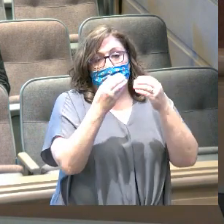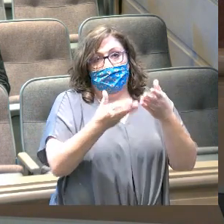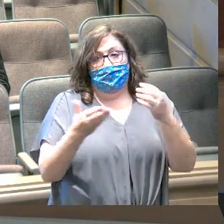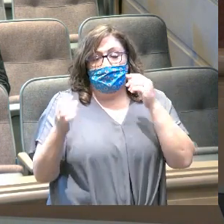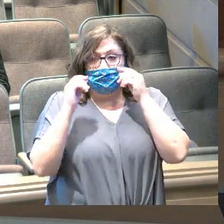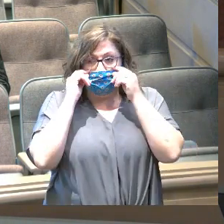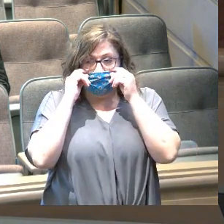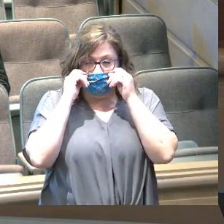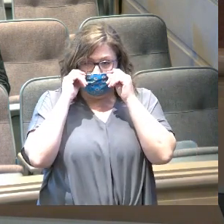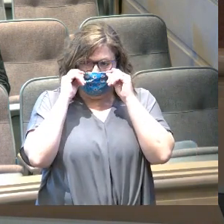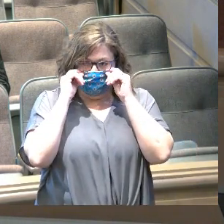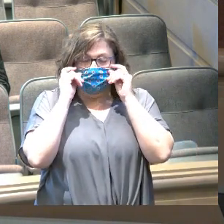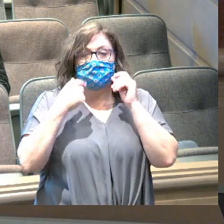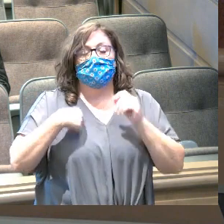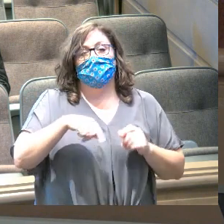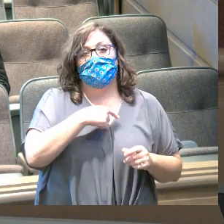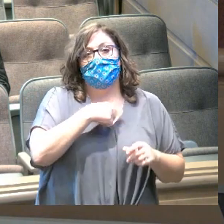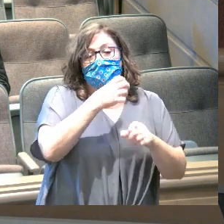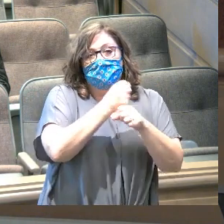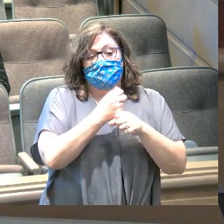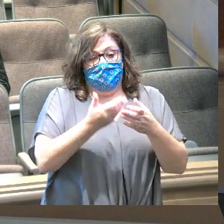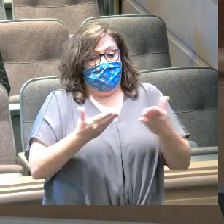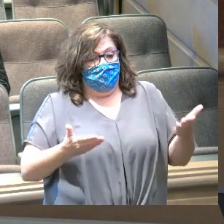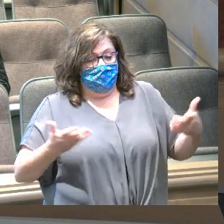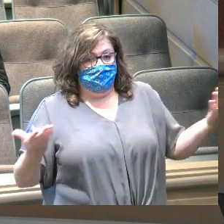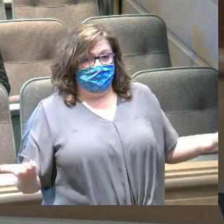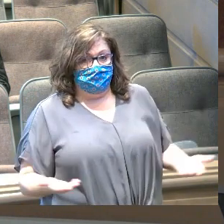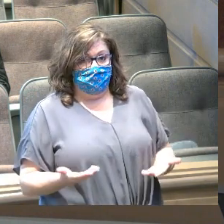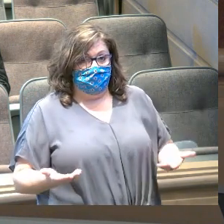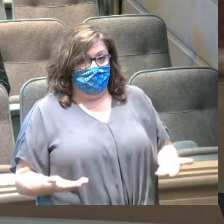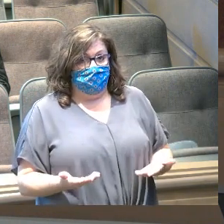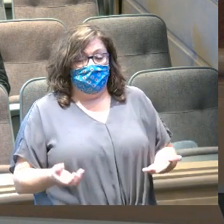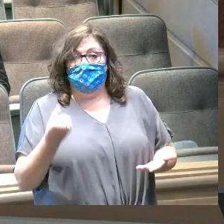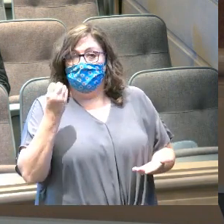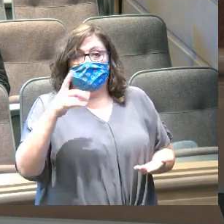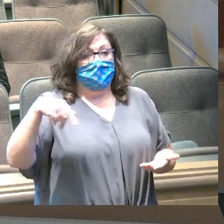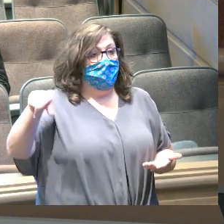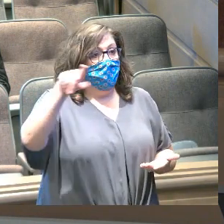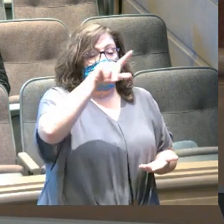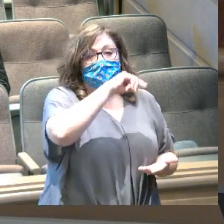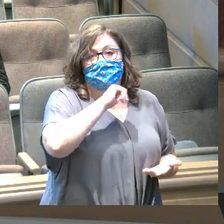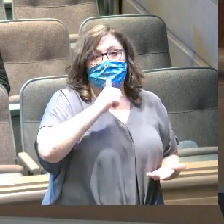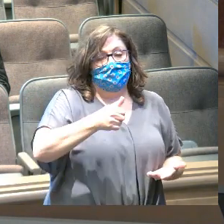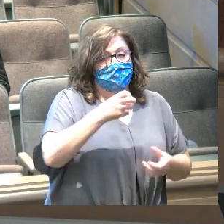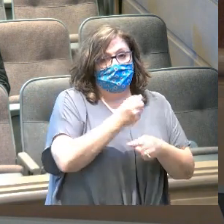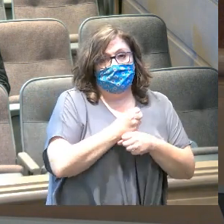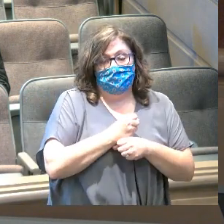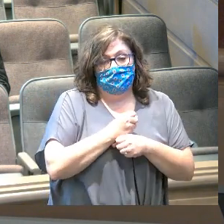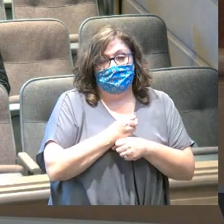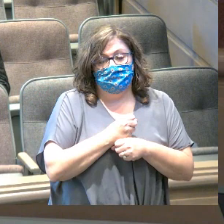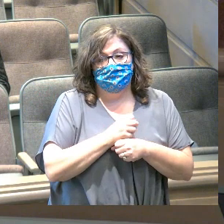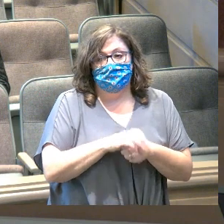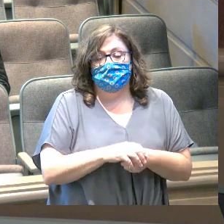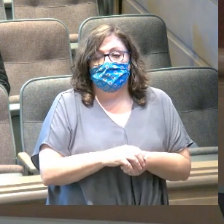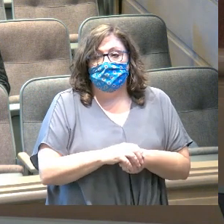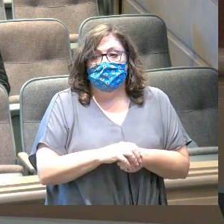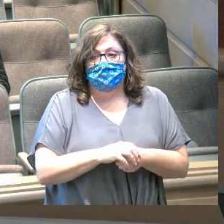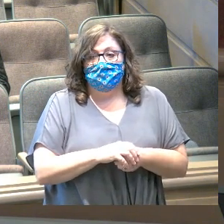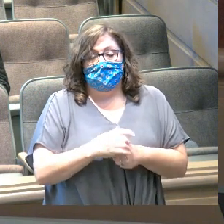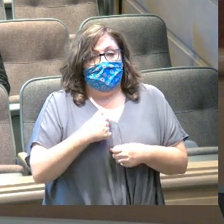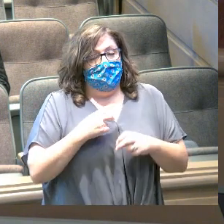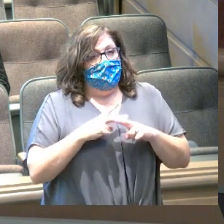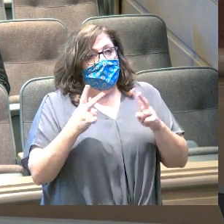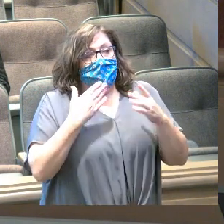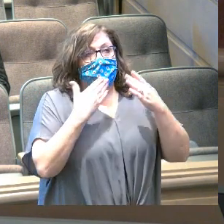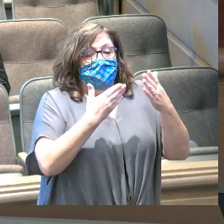again. We have gotten resources in this community that many other communities have not. And I'm very